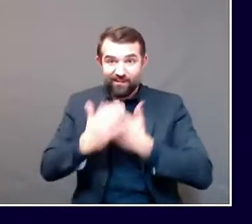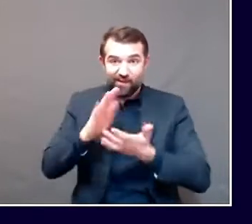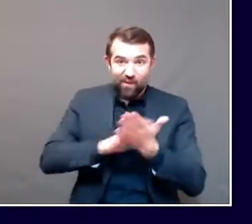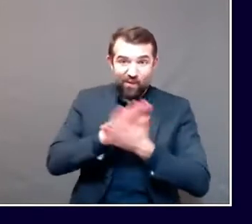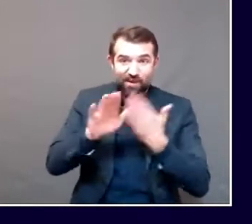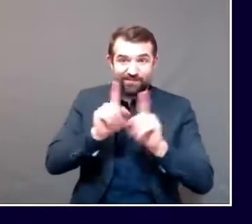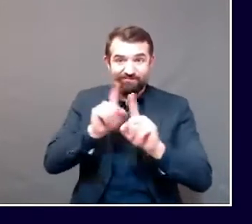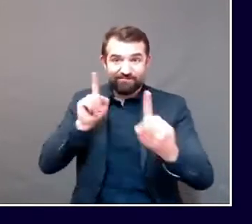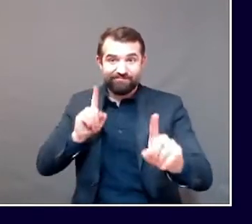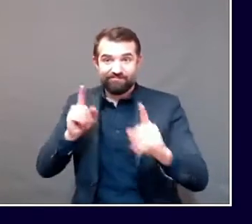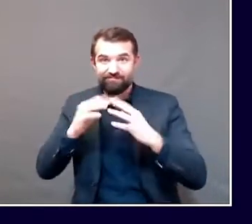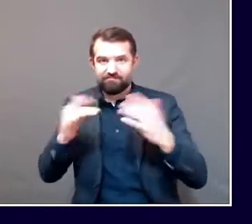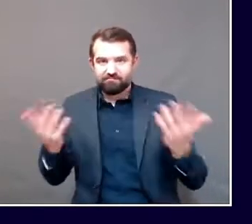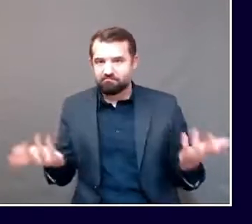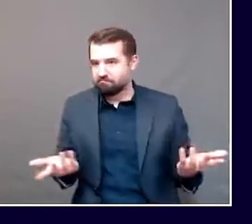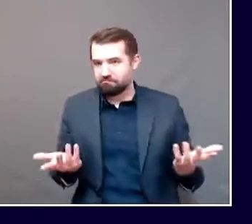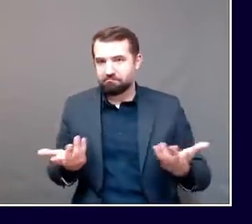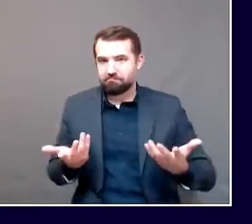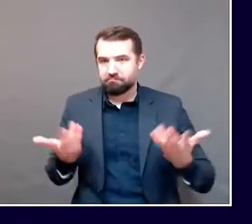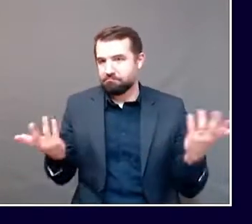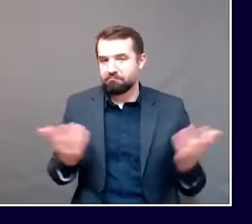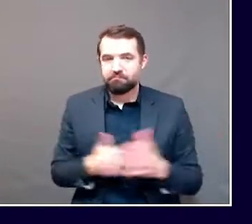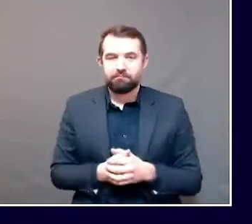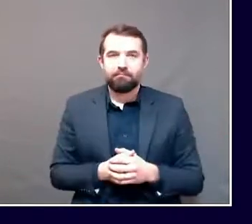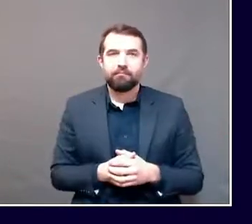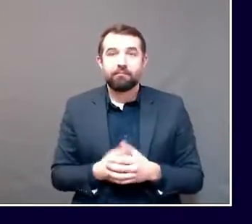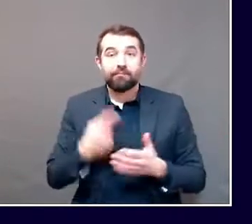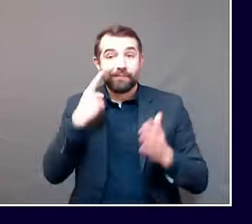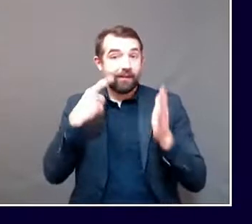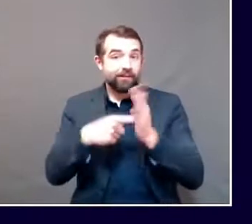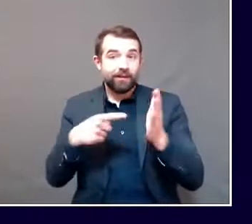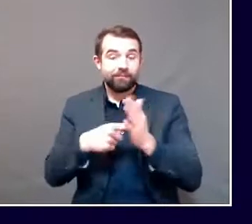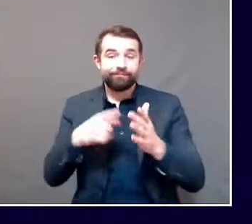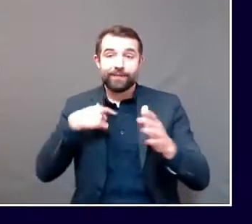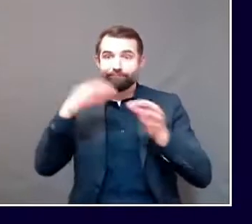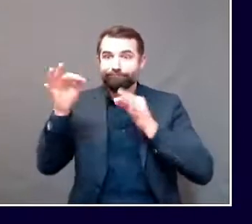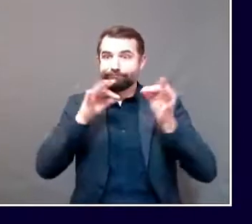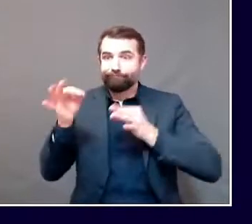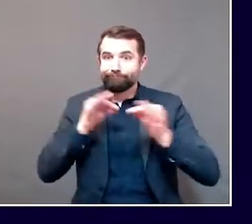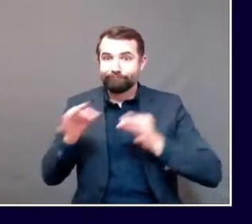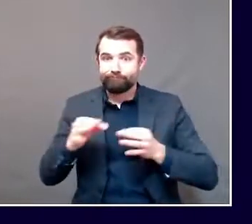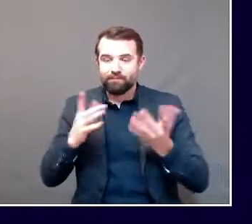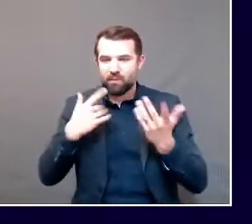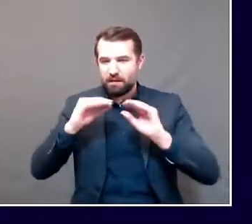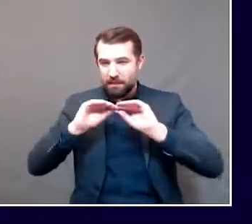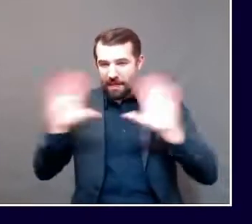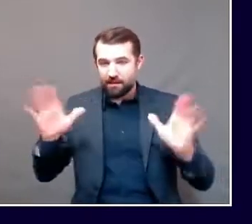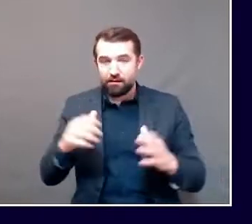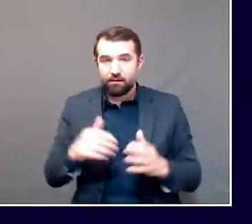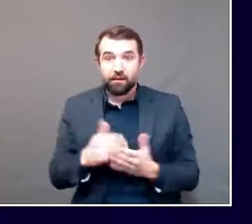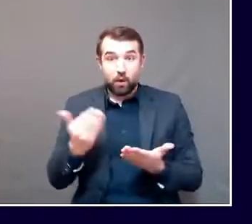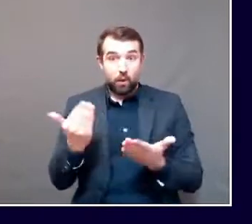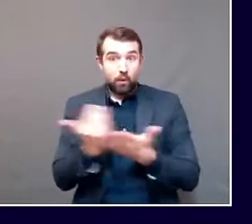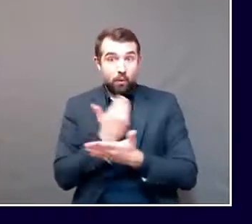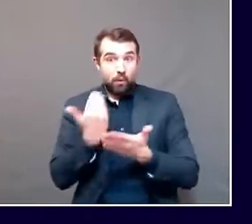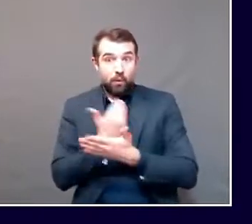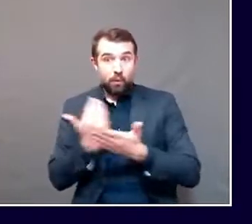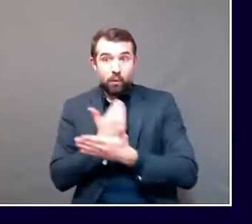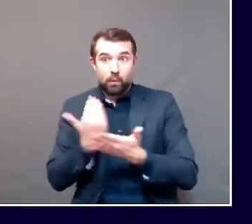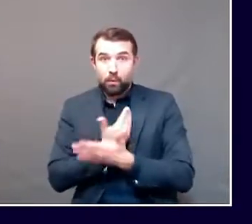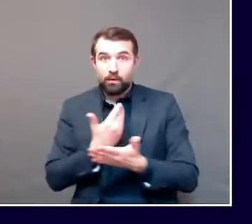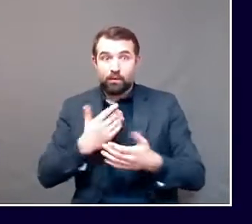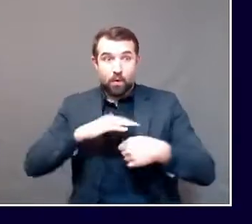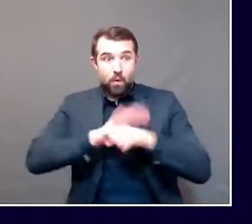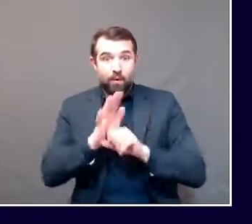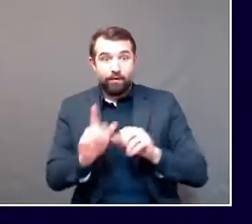for example, if you take somebody who's got this new variant and another person who's got the regular variant, and you